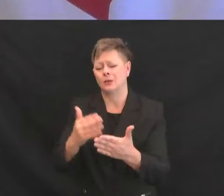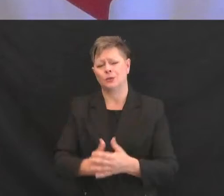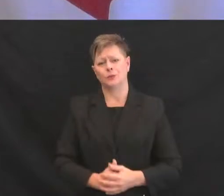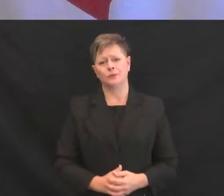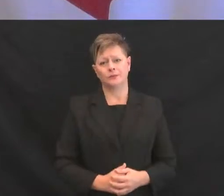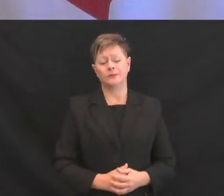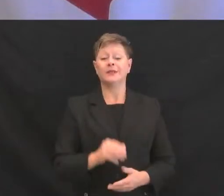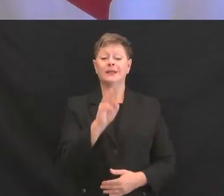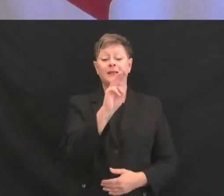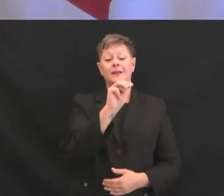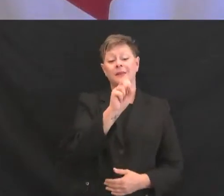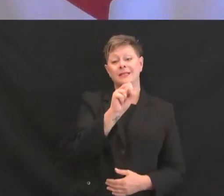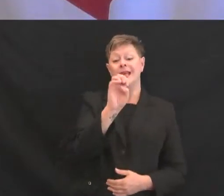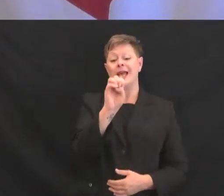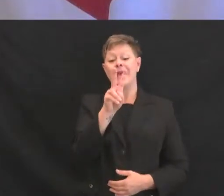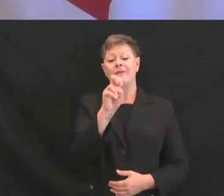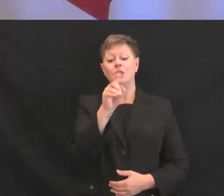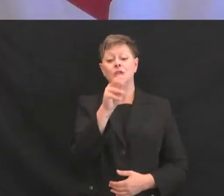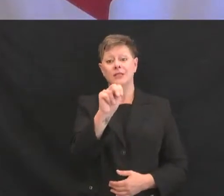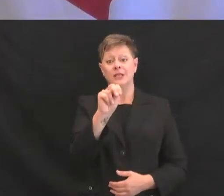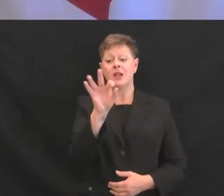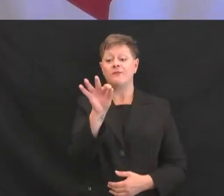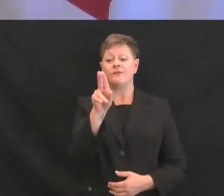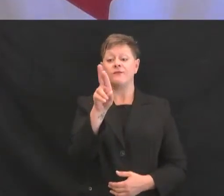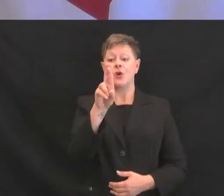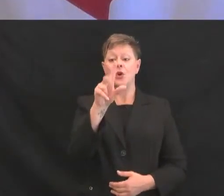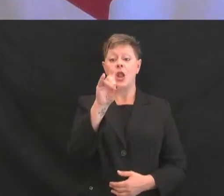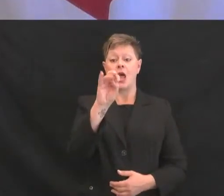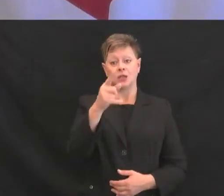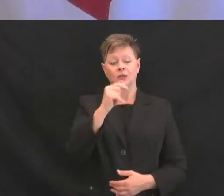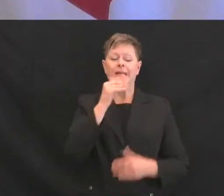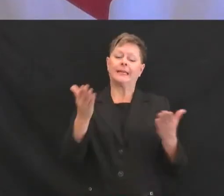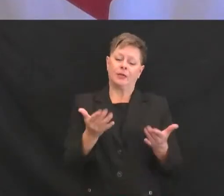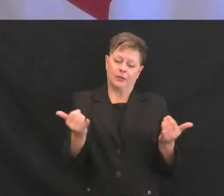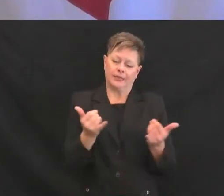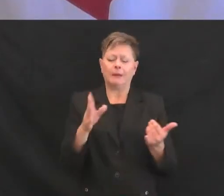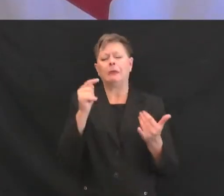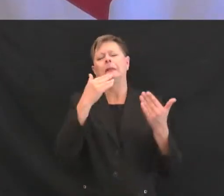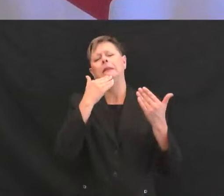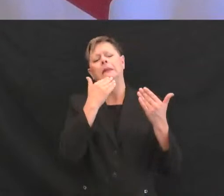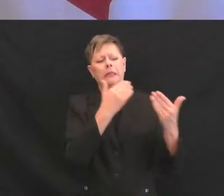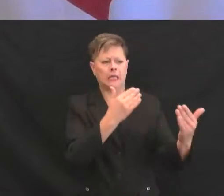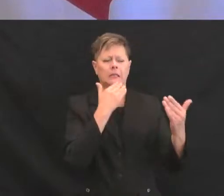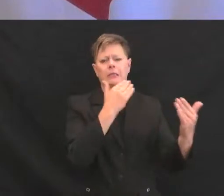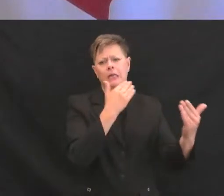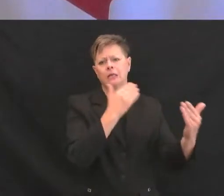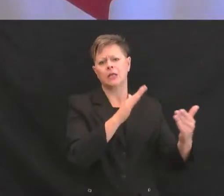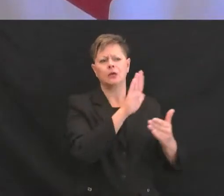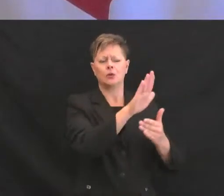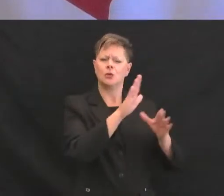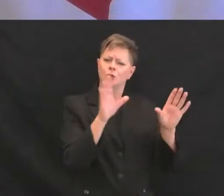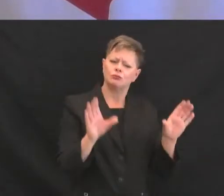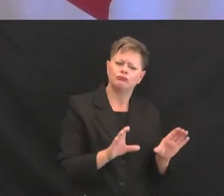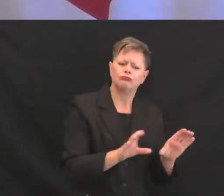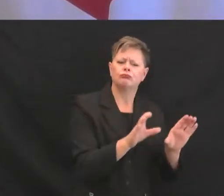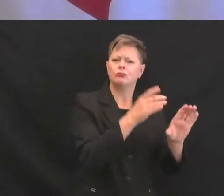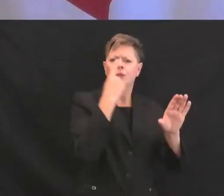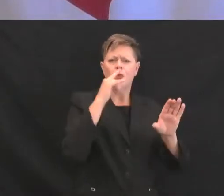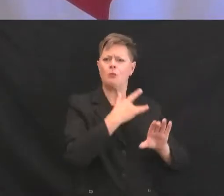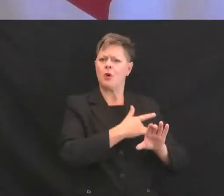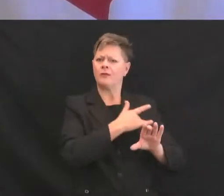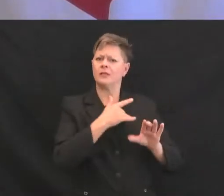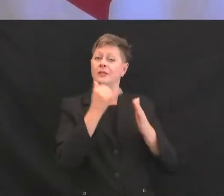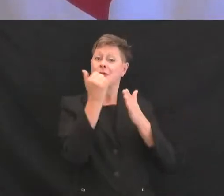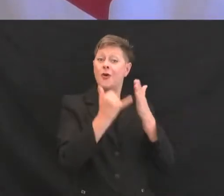Ms. Emerson Furlong, although not with us today, I thank Mrs. Emerson Furlong for her contributions to our province's arts and